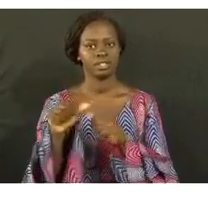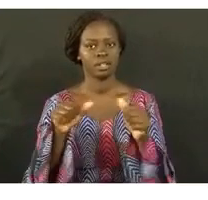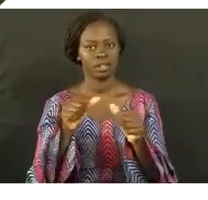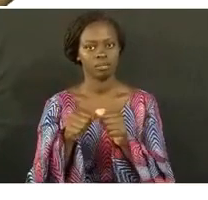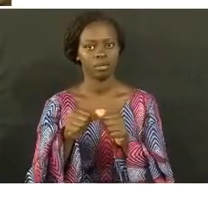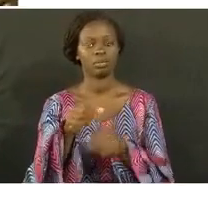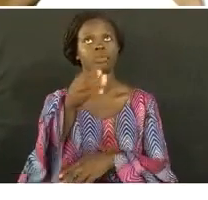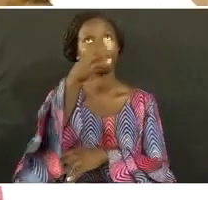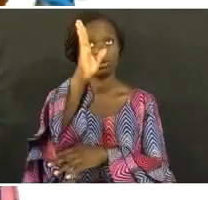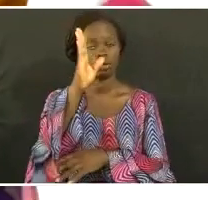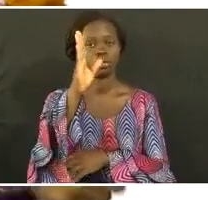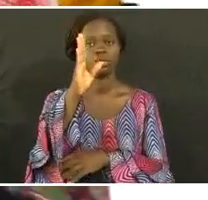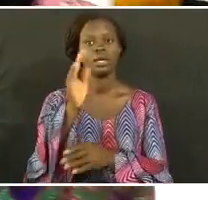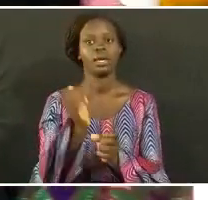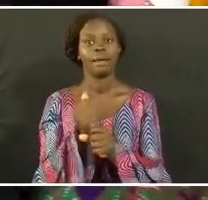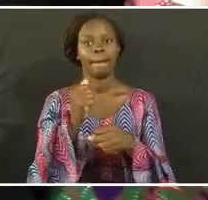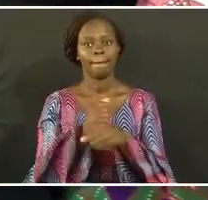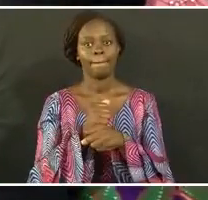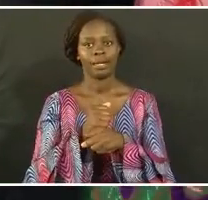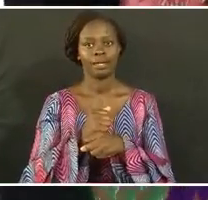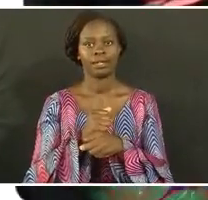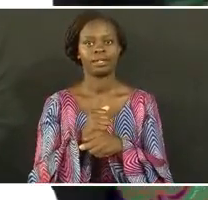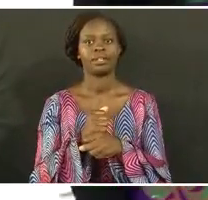that makes us happy.